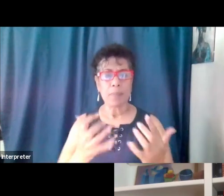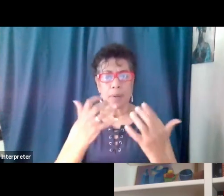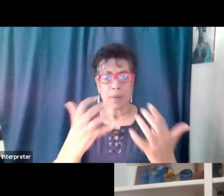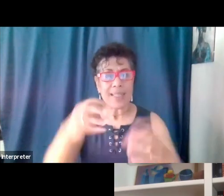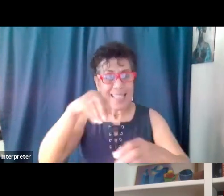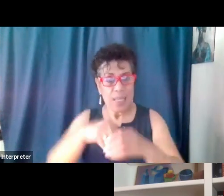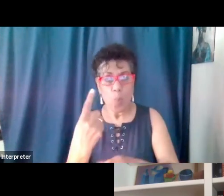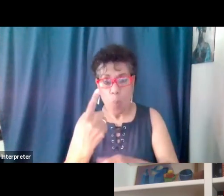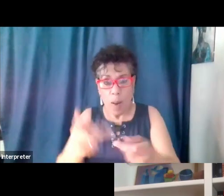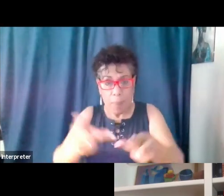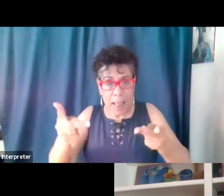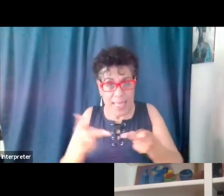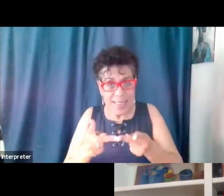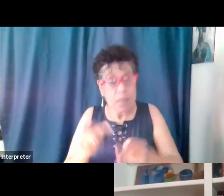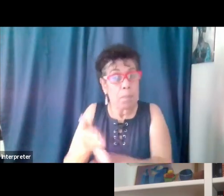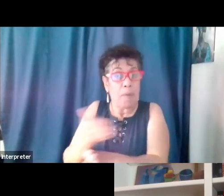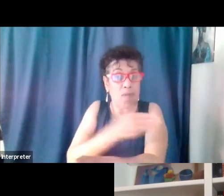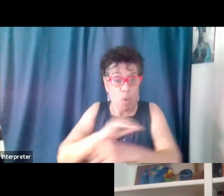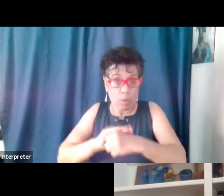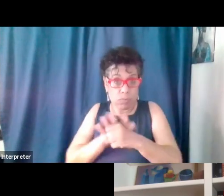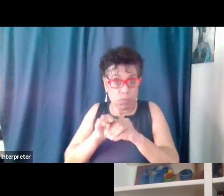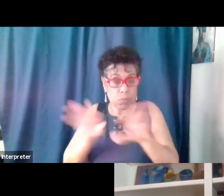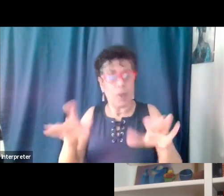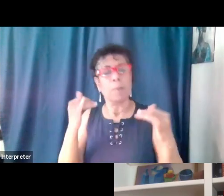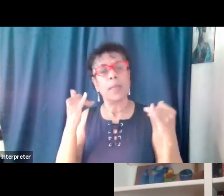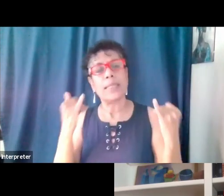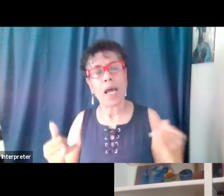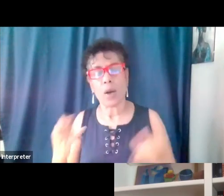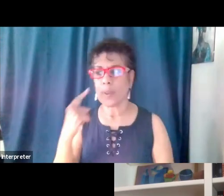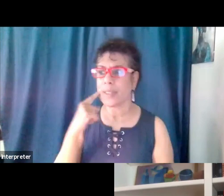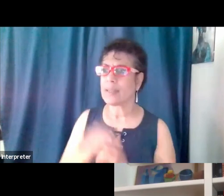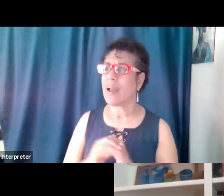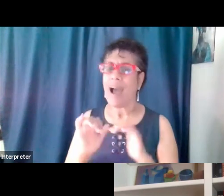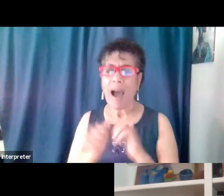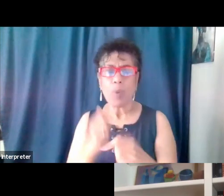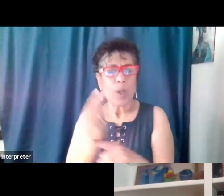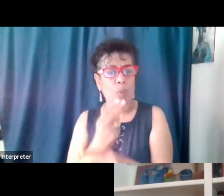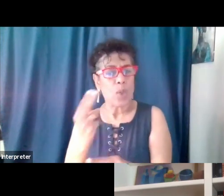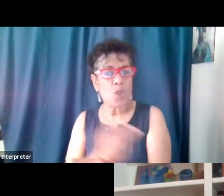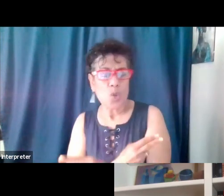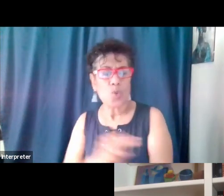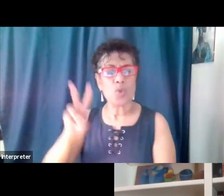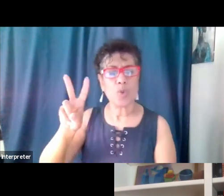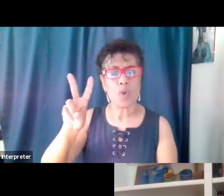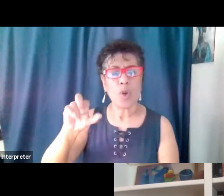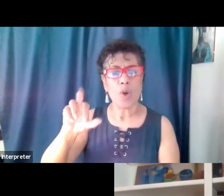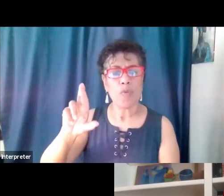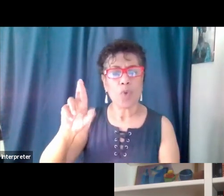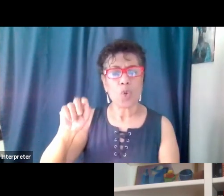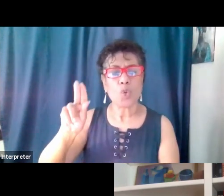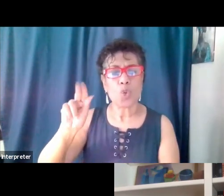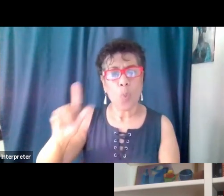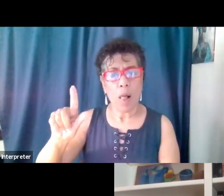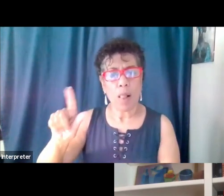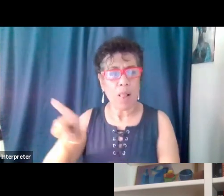space. However, we're exploring how we can make these virtual spaces these third spaces. So